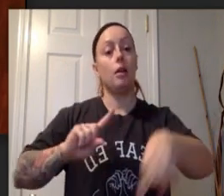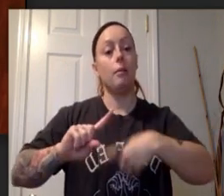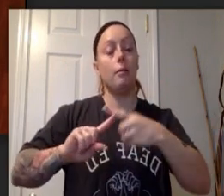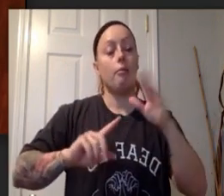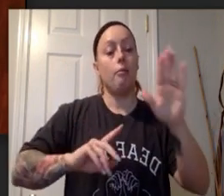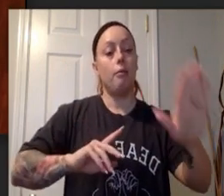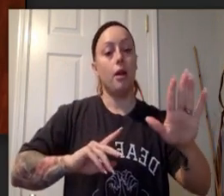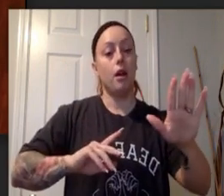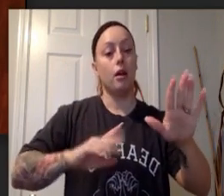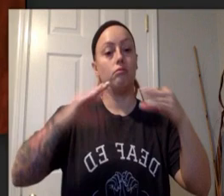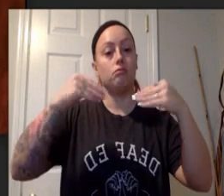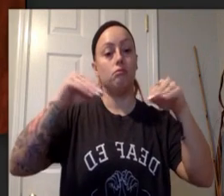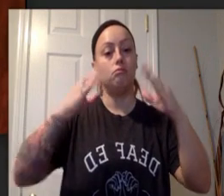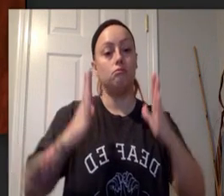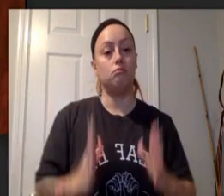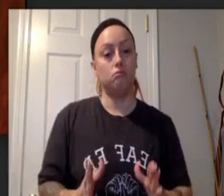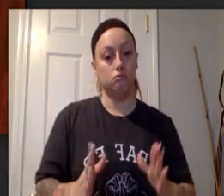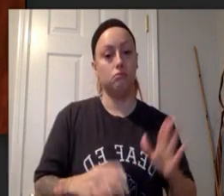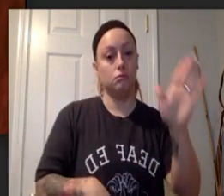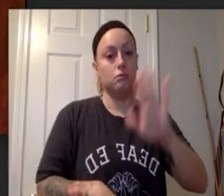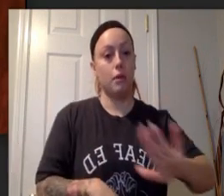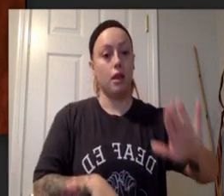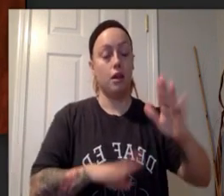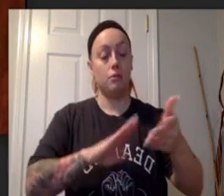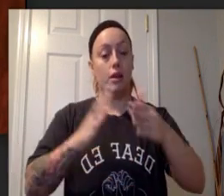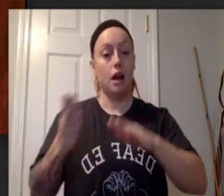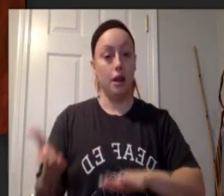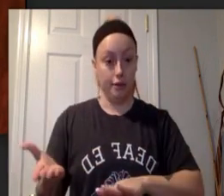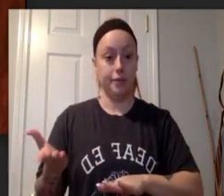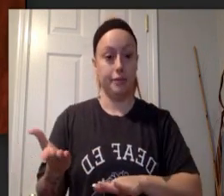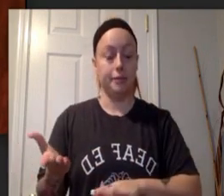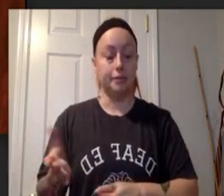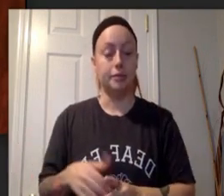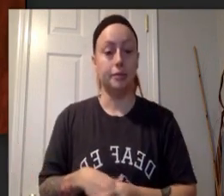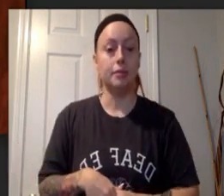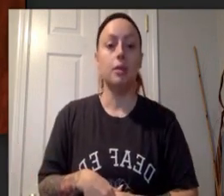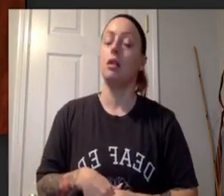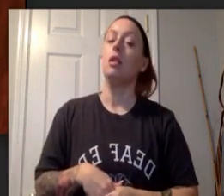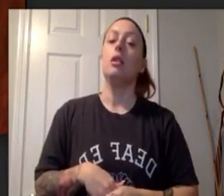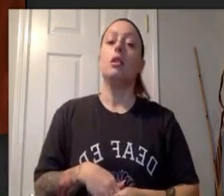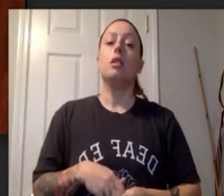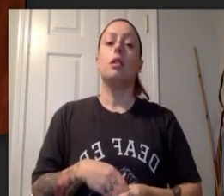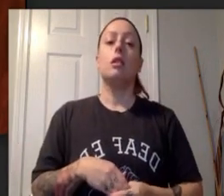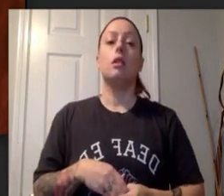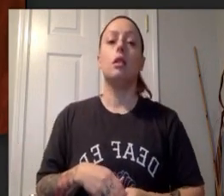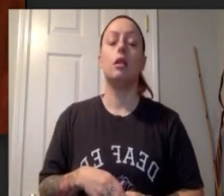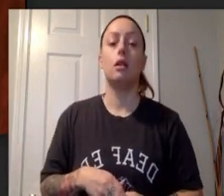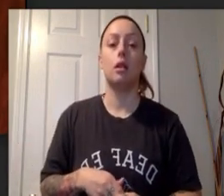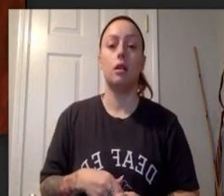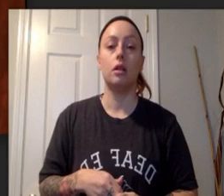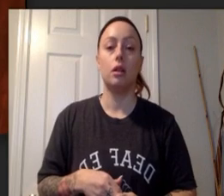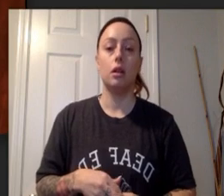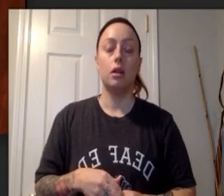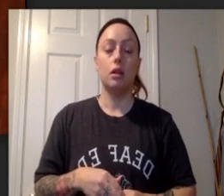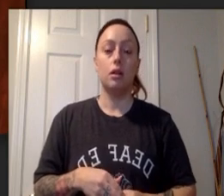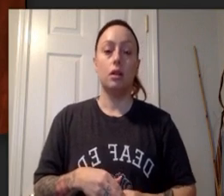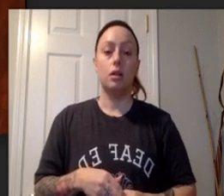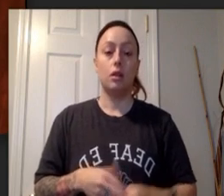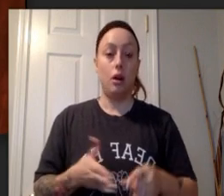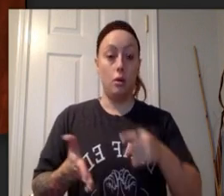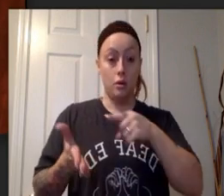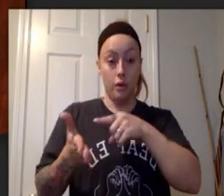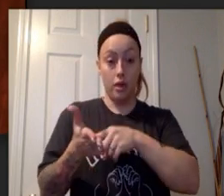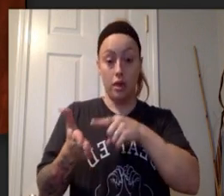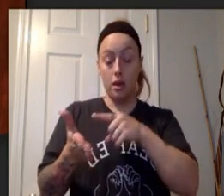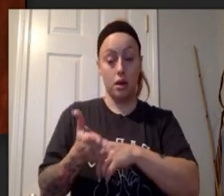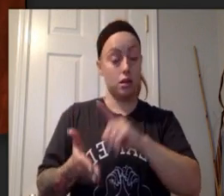war, propaganda, and addiction just as much as any of us. But so it's not so much that this is being used to